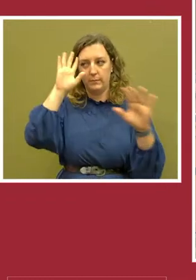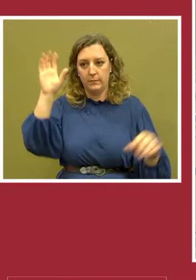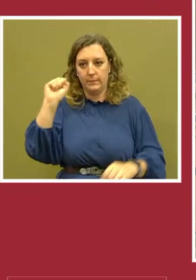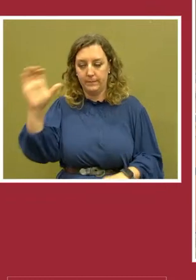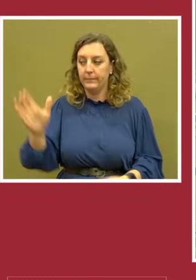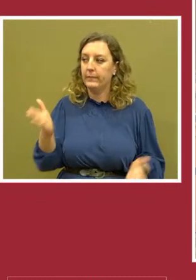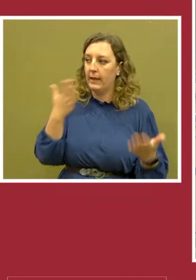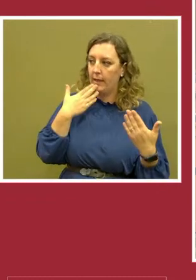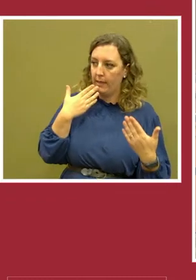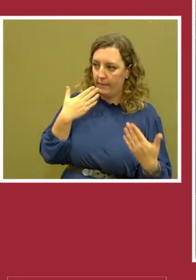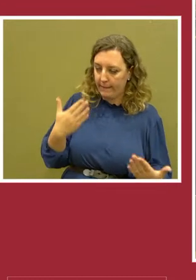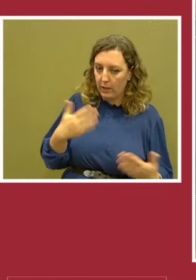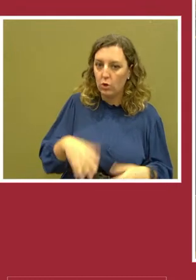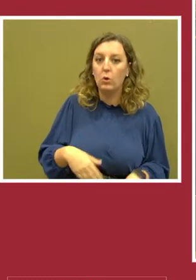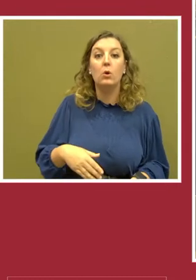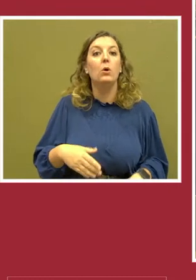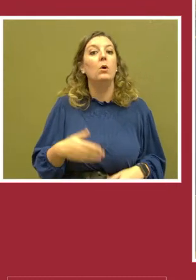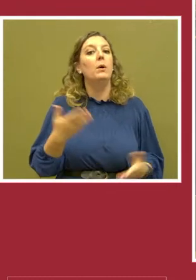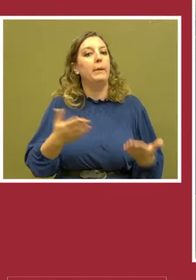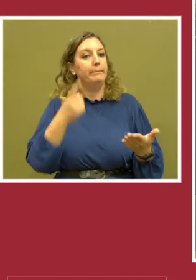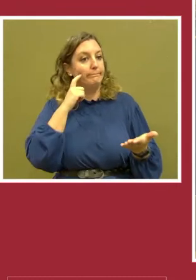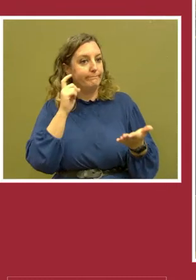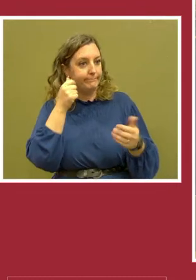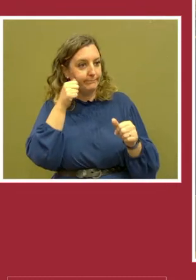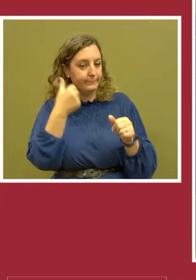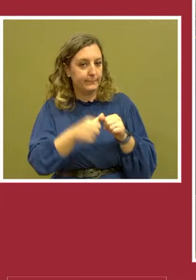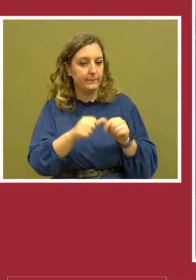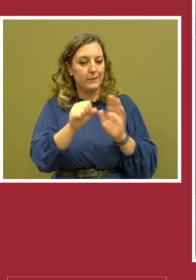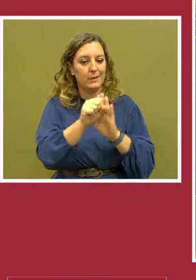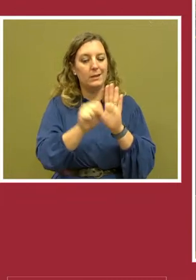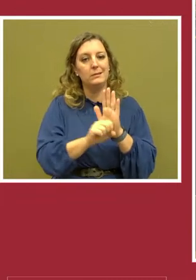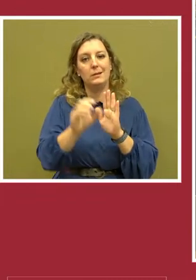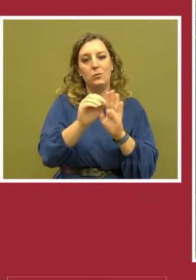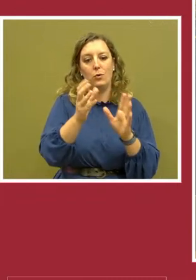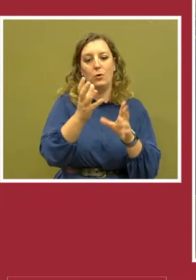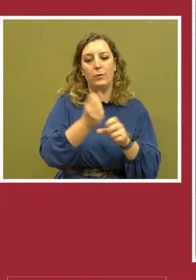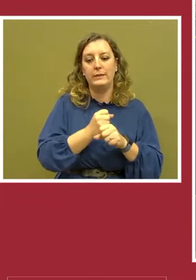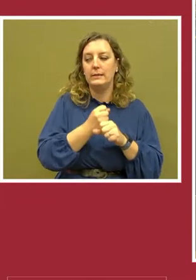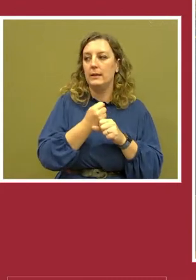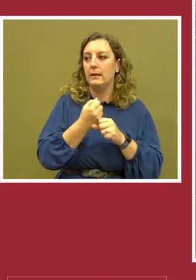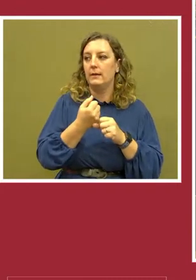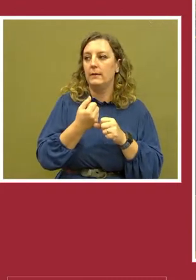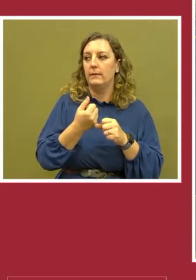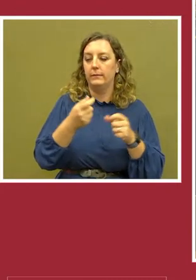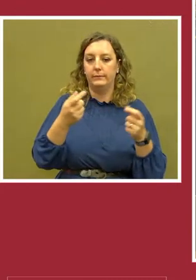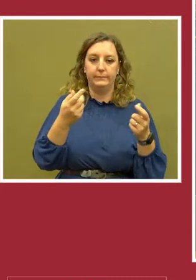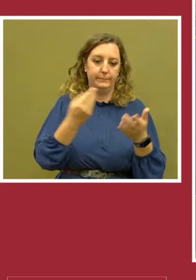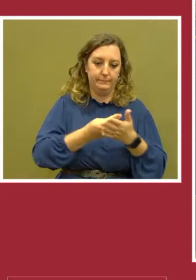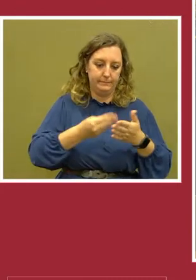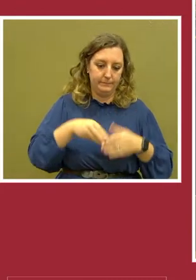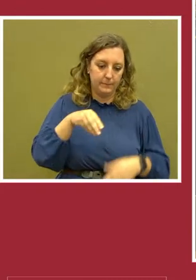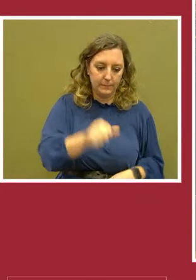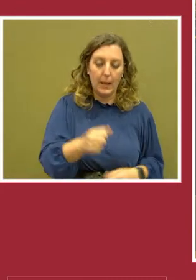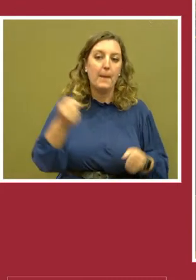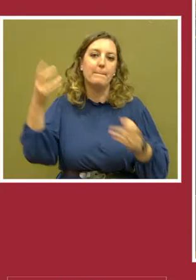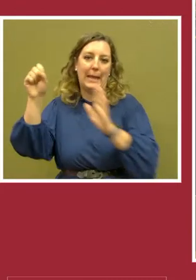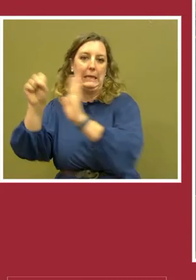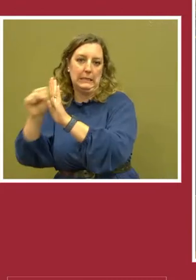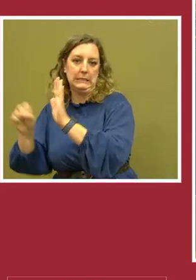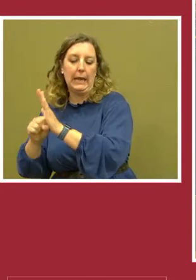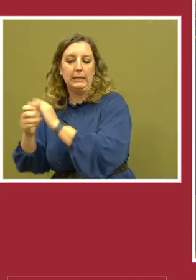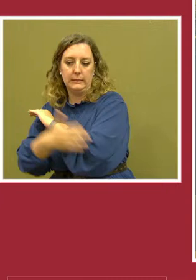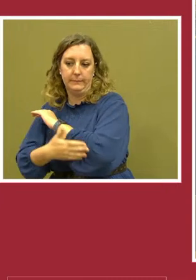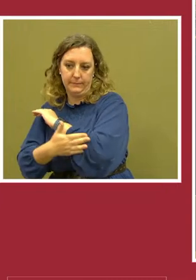Thank you, Chair Barnes-Dalakia. As you may recall, the state of Oregon received settlement along with many other states in the nation